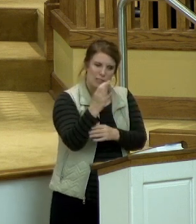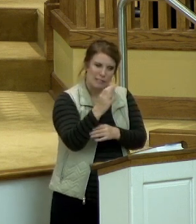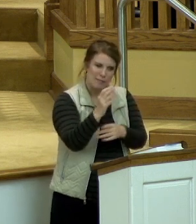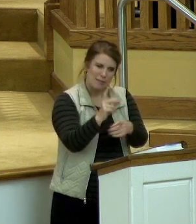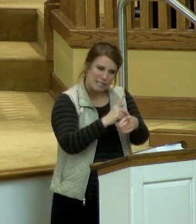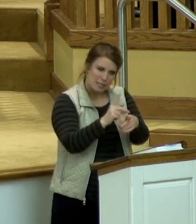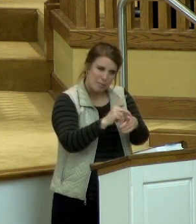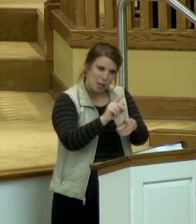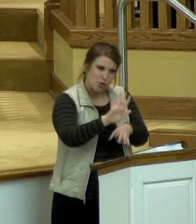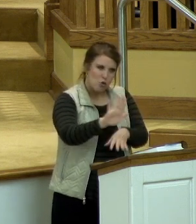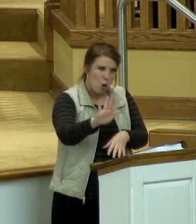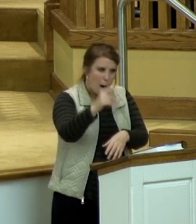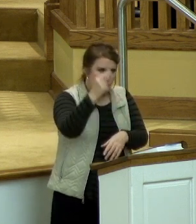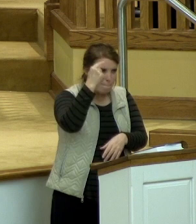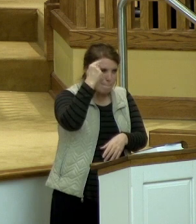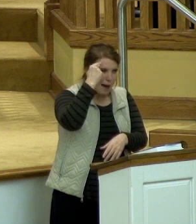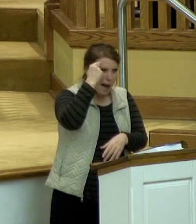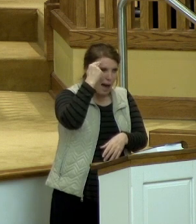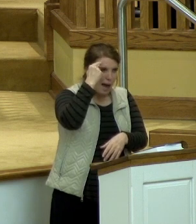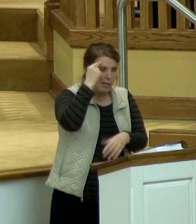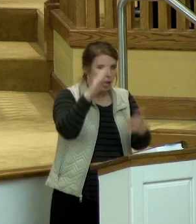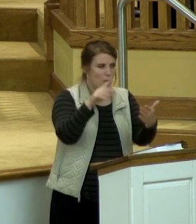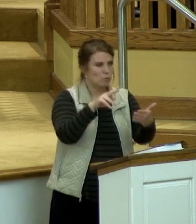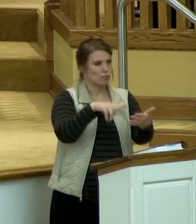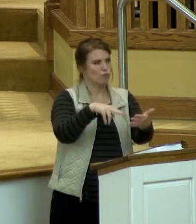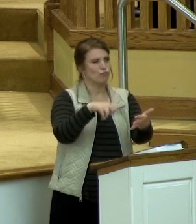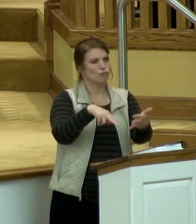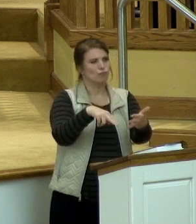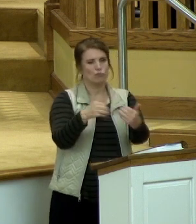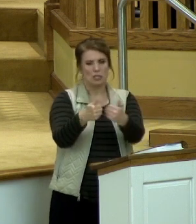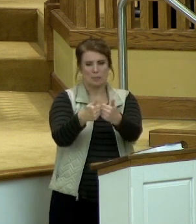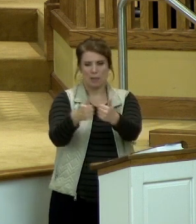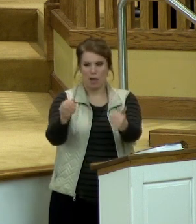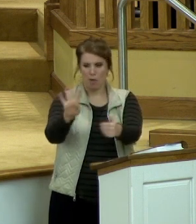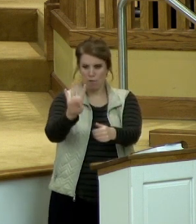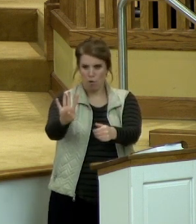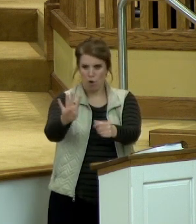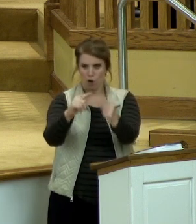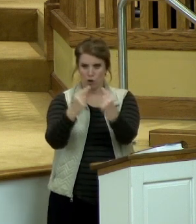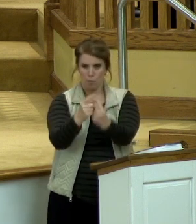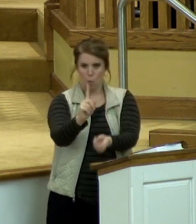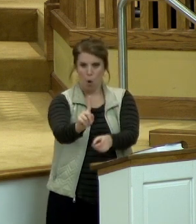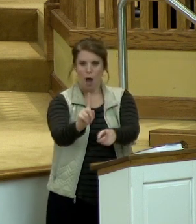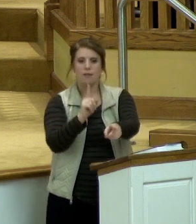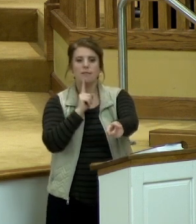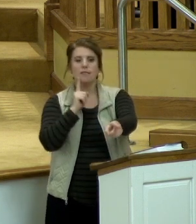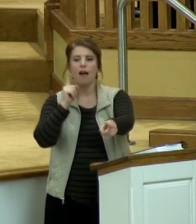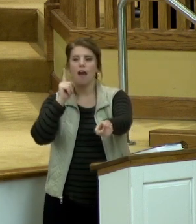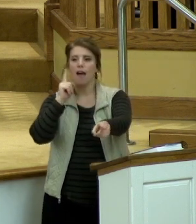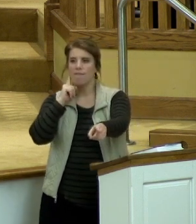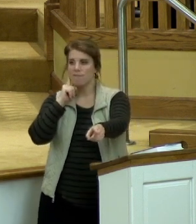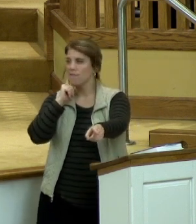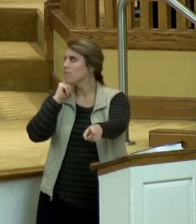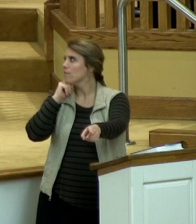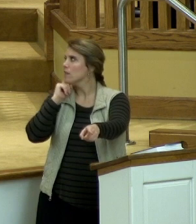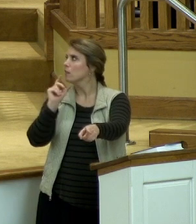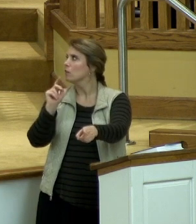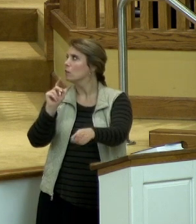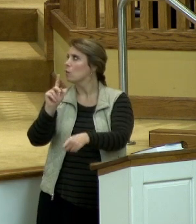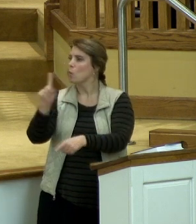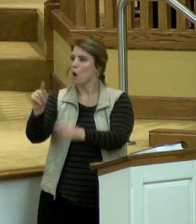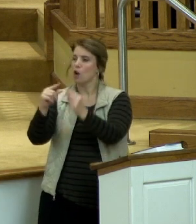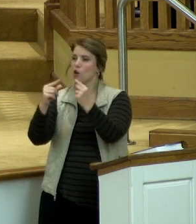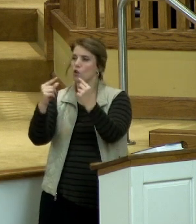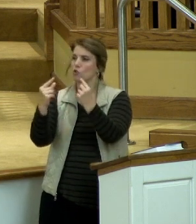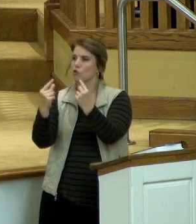your mind in this, okay? So I want you to look here in this passage. We're going to split up into four groups tonight. One group will be the deaf. The other group, there'll be three different groups, all right? One group will